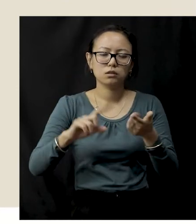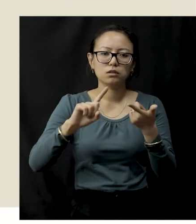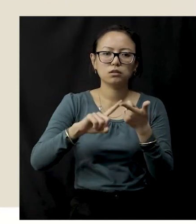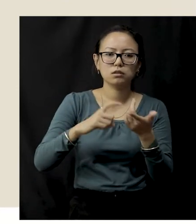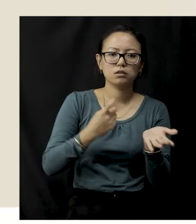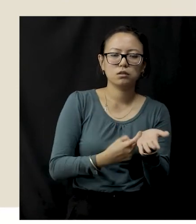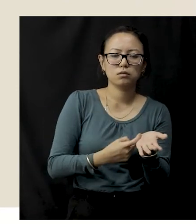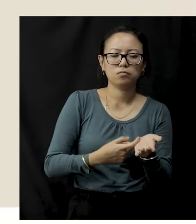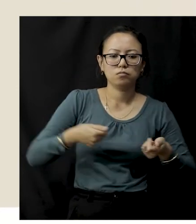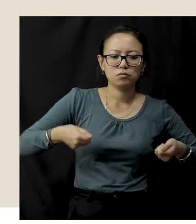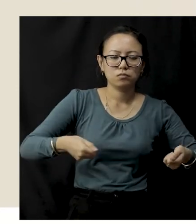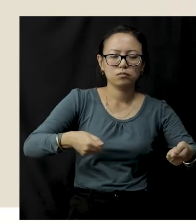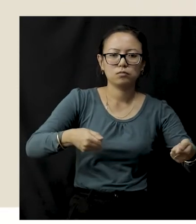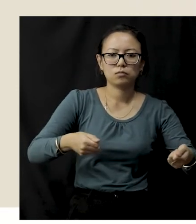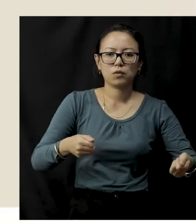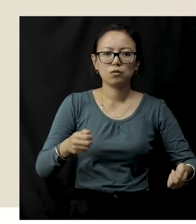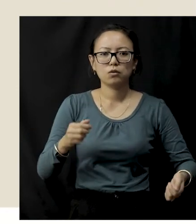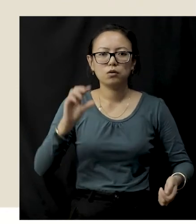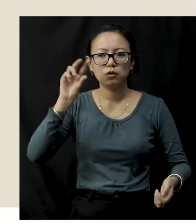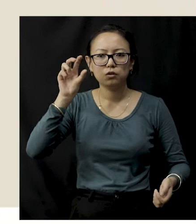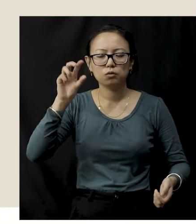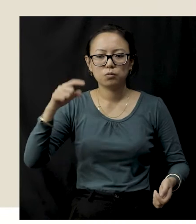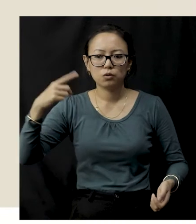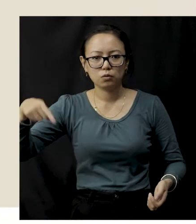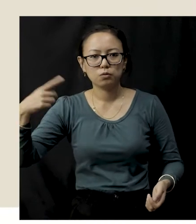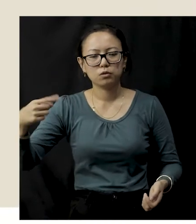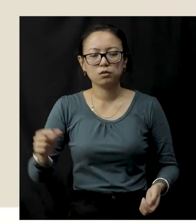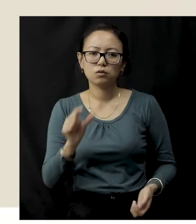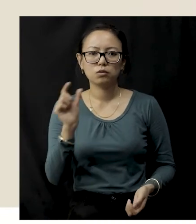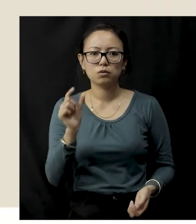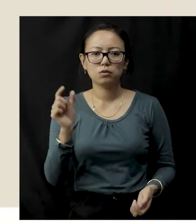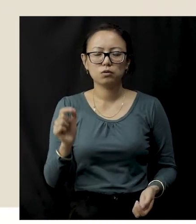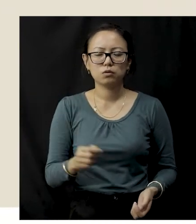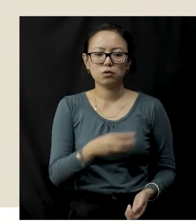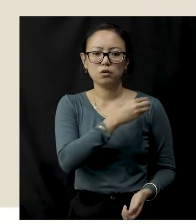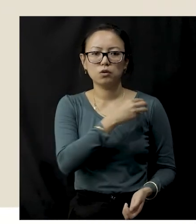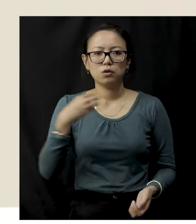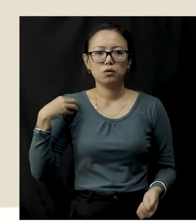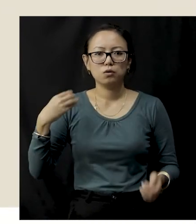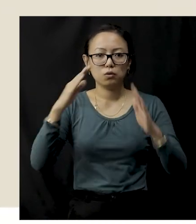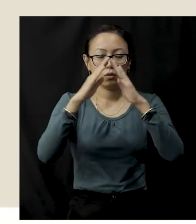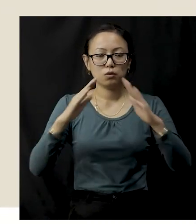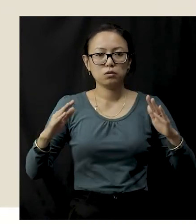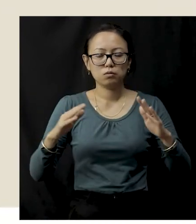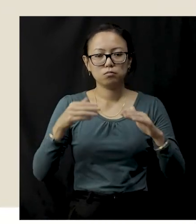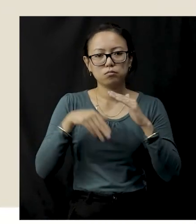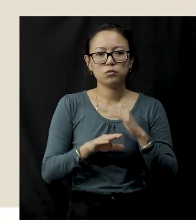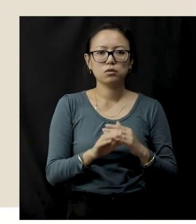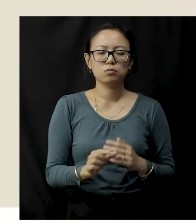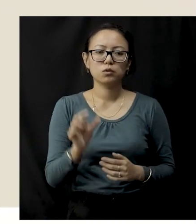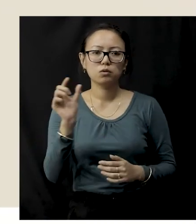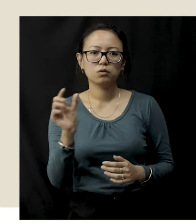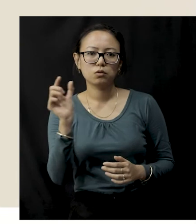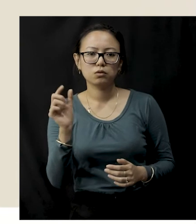because of the wheels, the stretcher can work. We also have stretchers in the hospitals that do not have wheels, where two